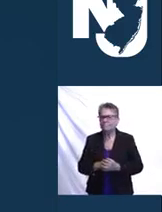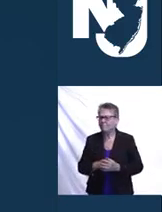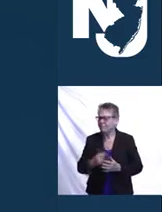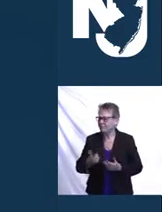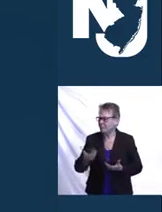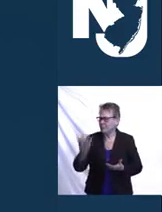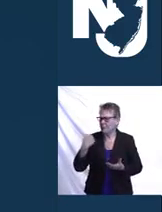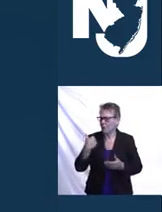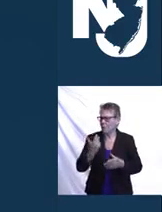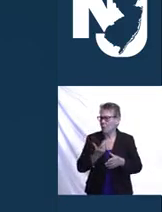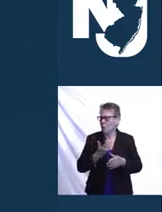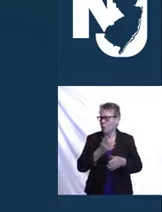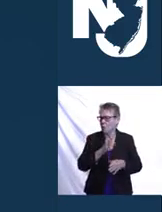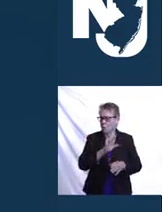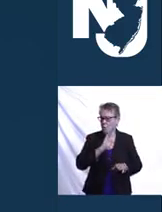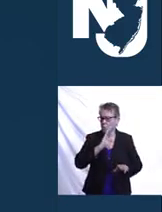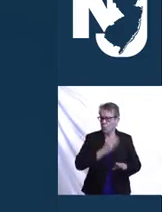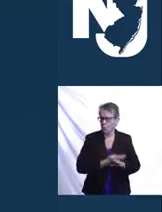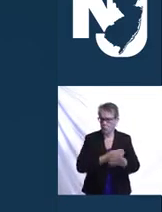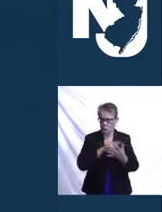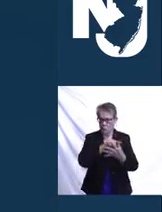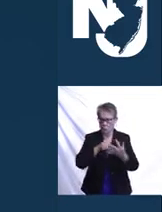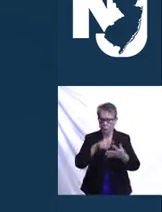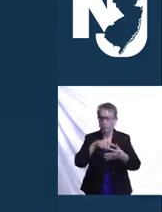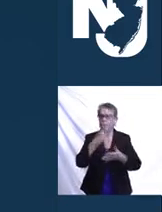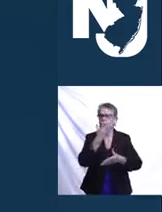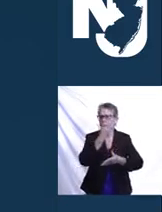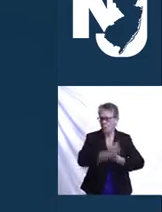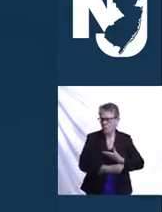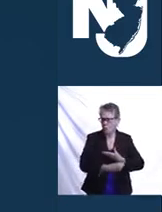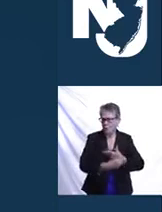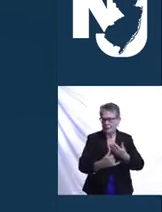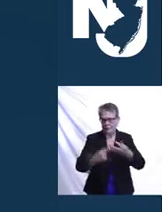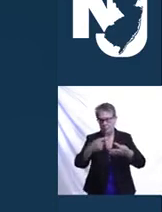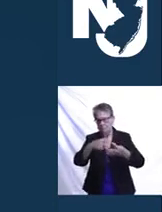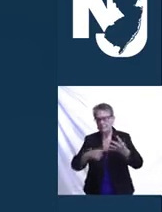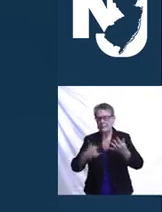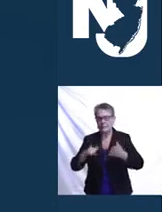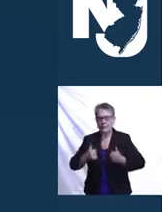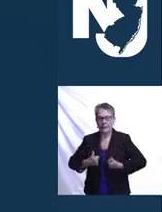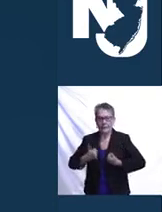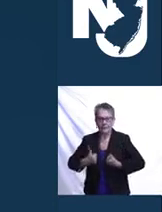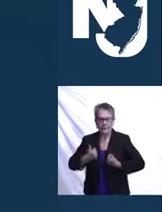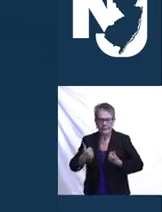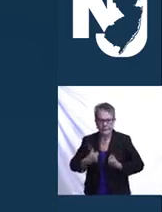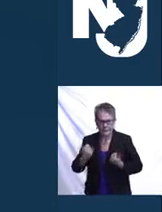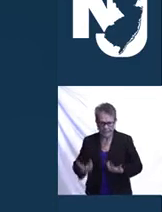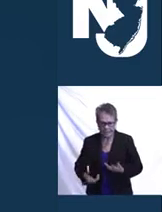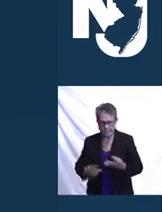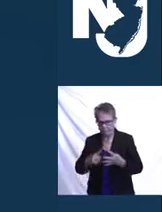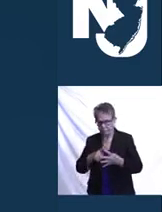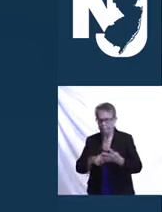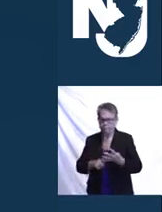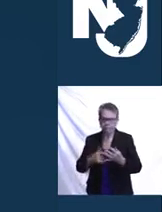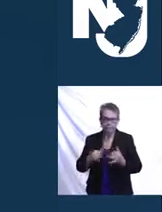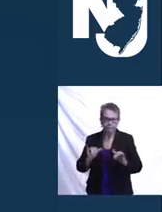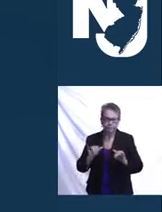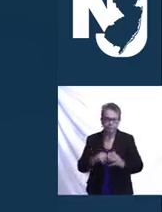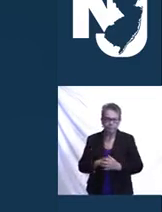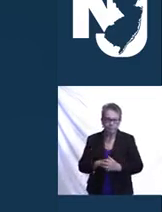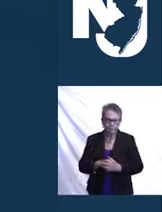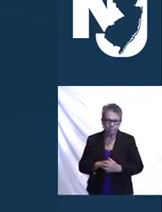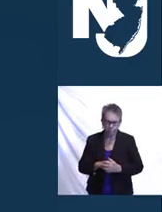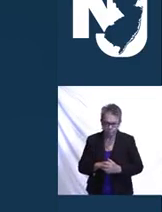Arthur, along with their 4 surviving daughters, Tammy, Kim, Kelly, and Terry, and their families. And I had the great